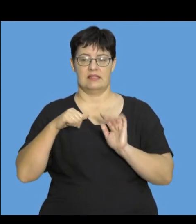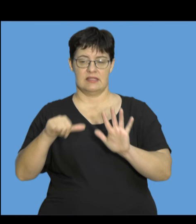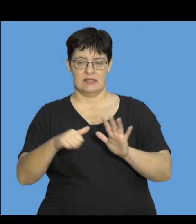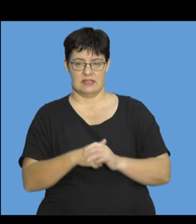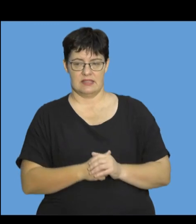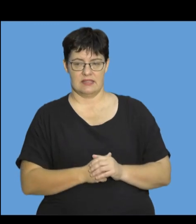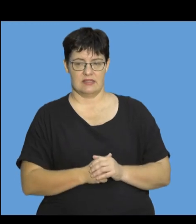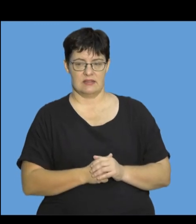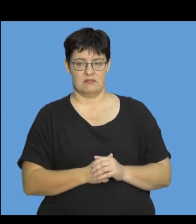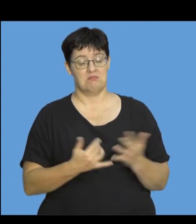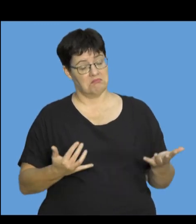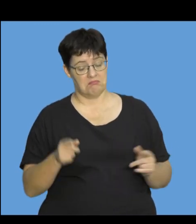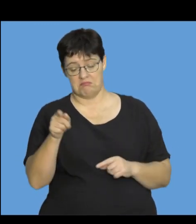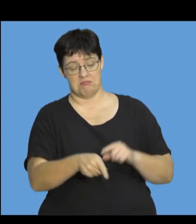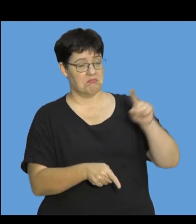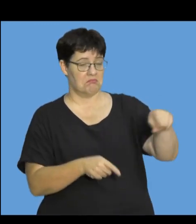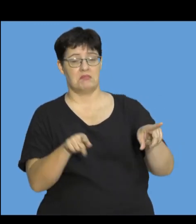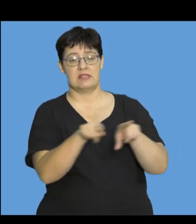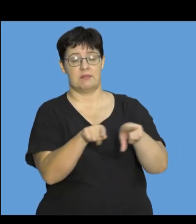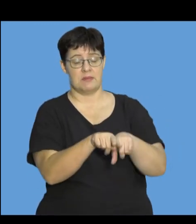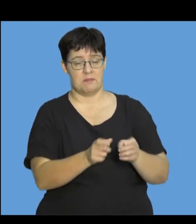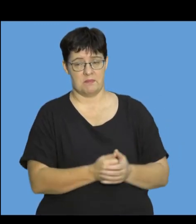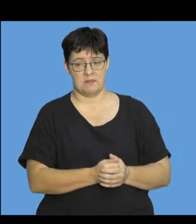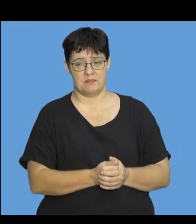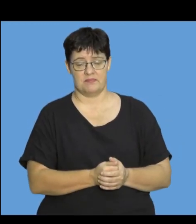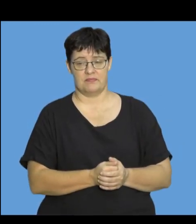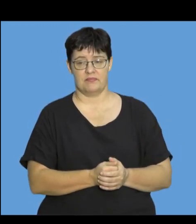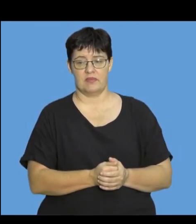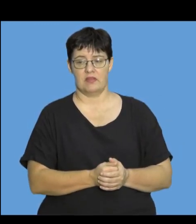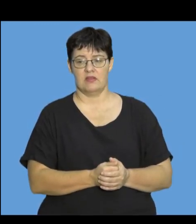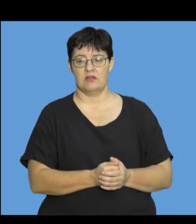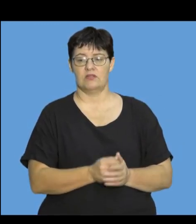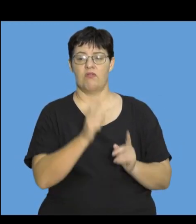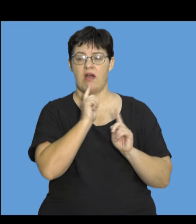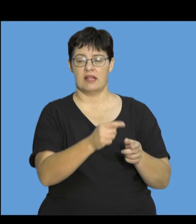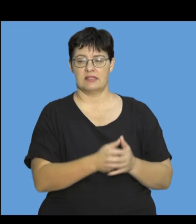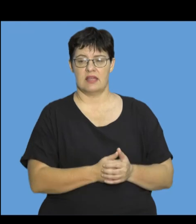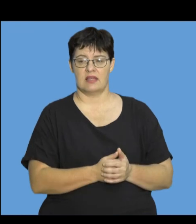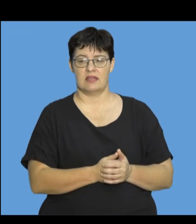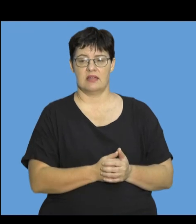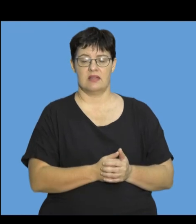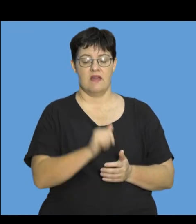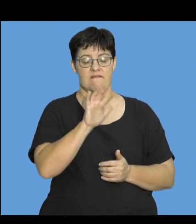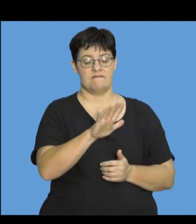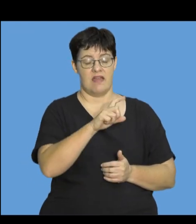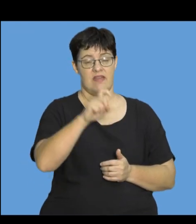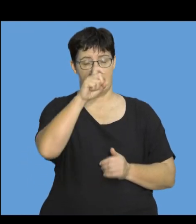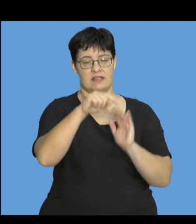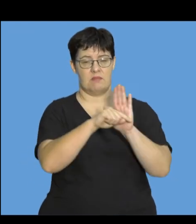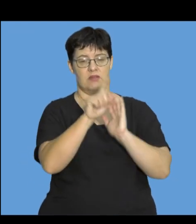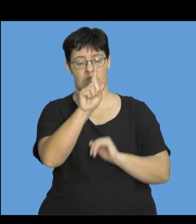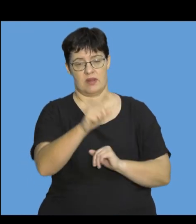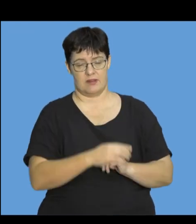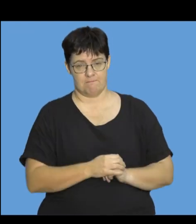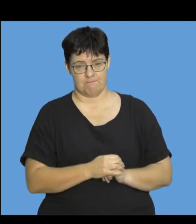to the exponent of x plus the 6. Remember again, this and that look alike, then the answer